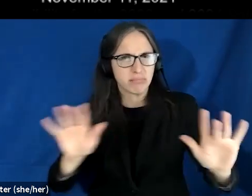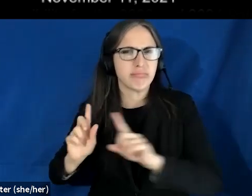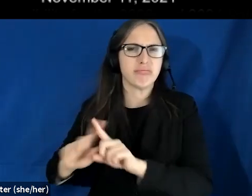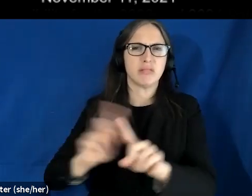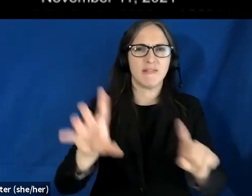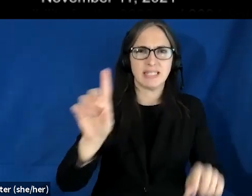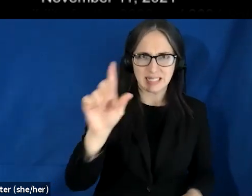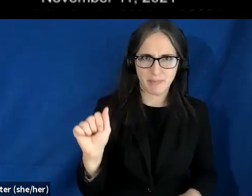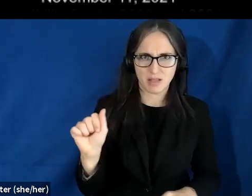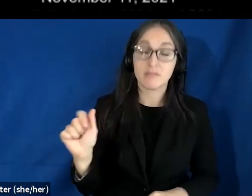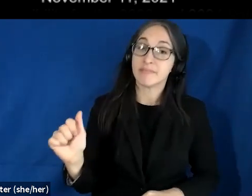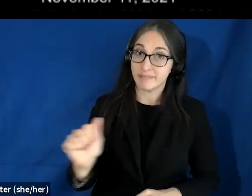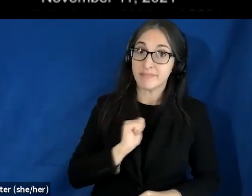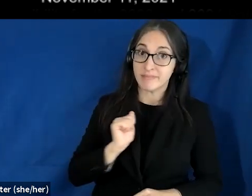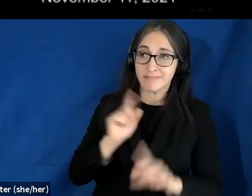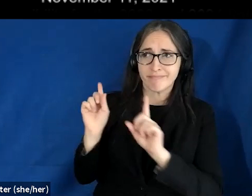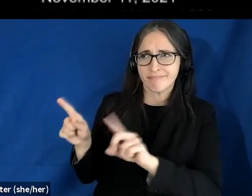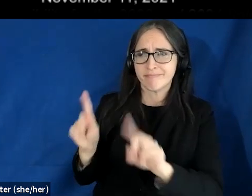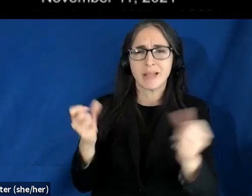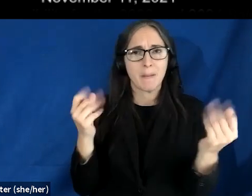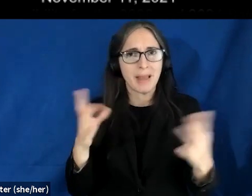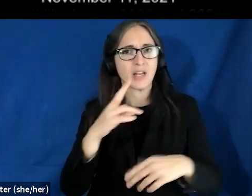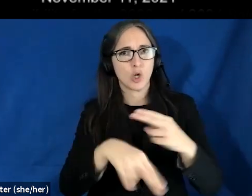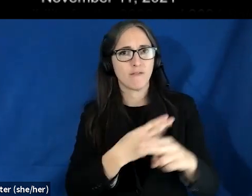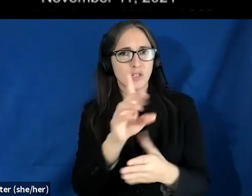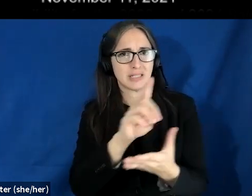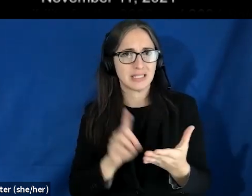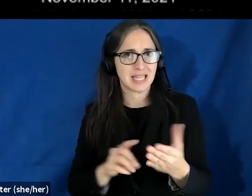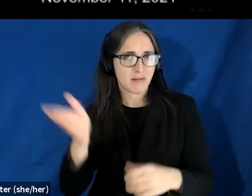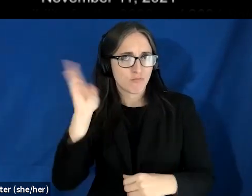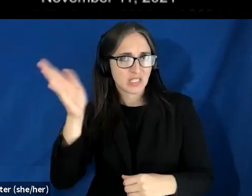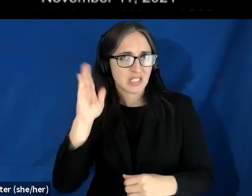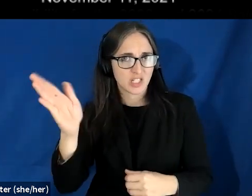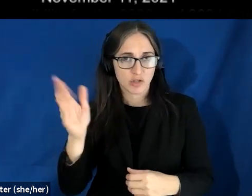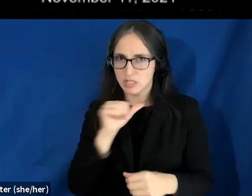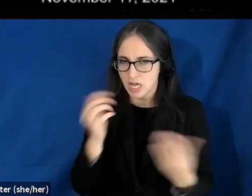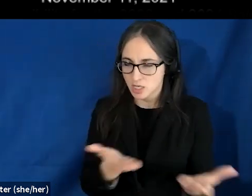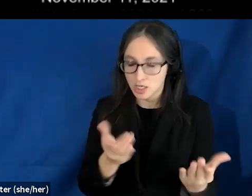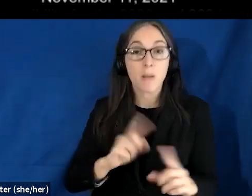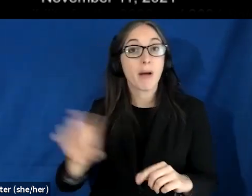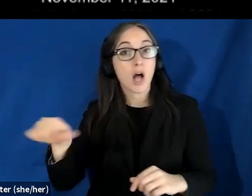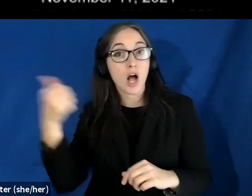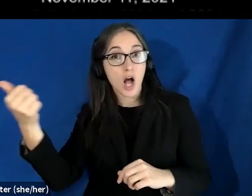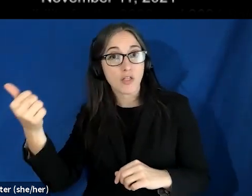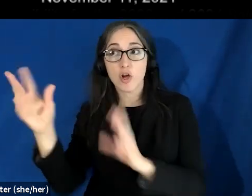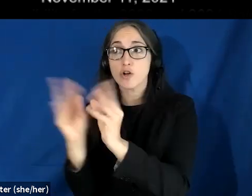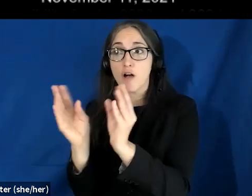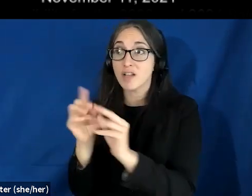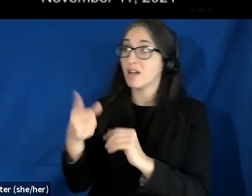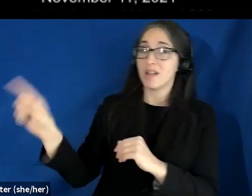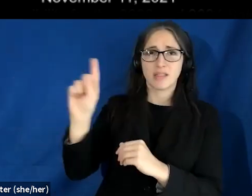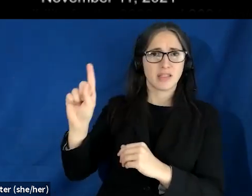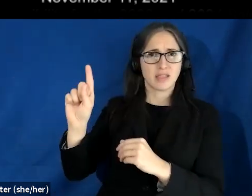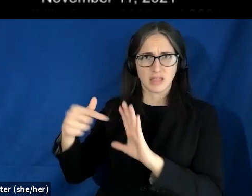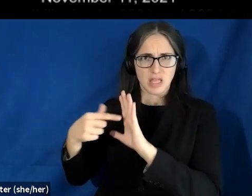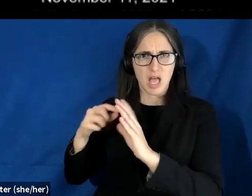universal design presentations, not here, but at other conferences where they promote UDL, but they're not talking